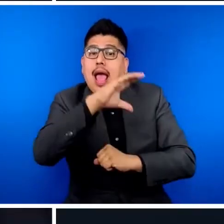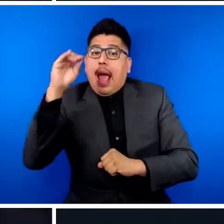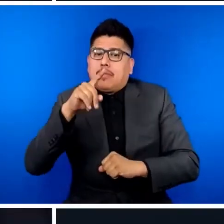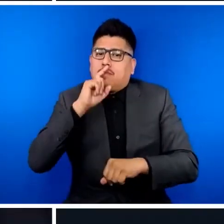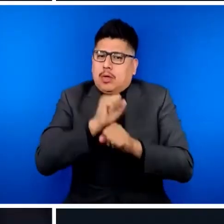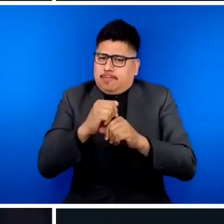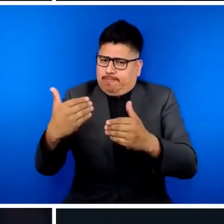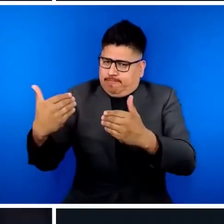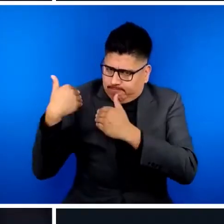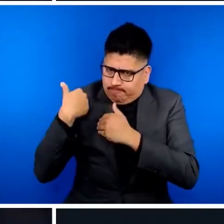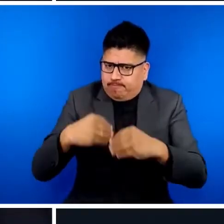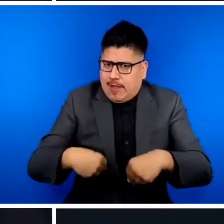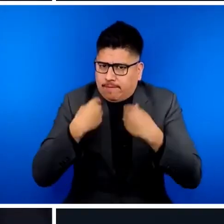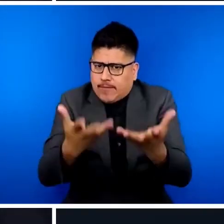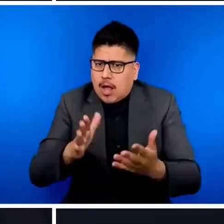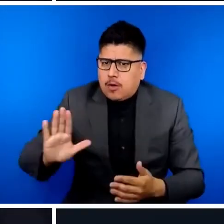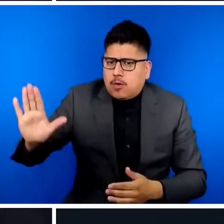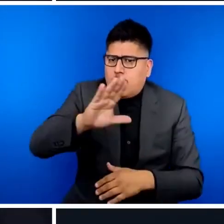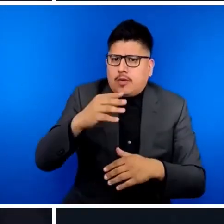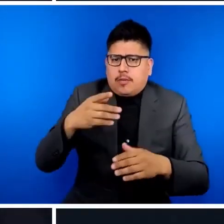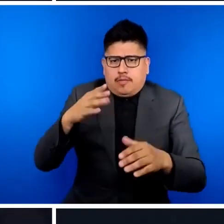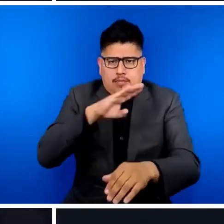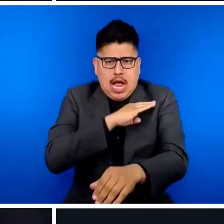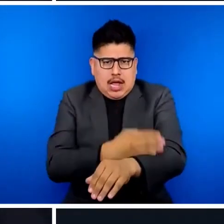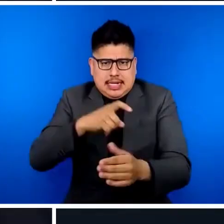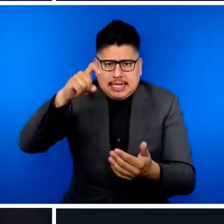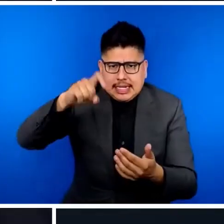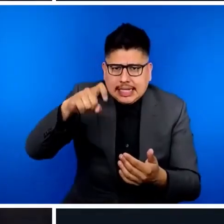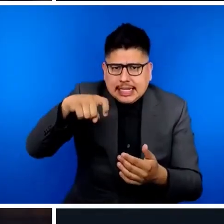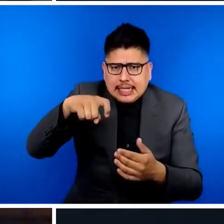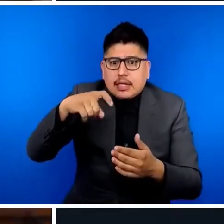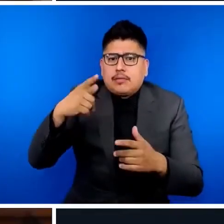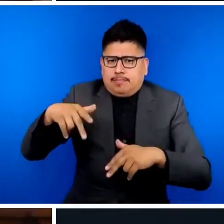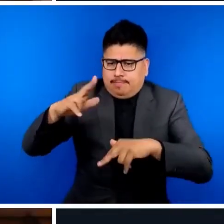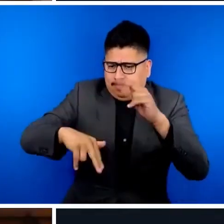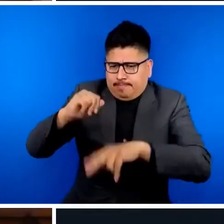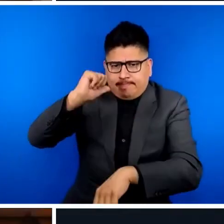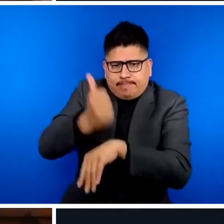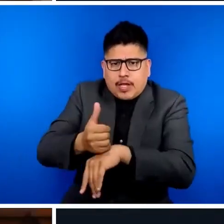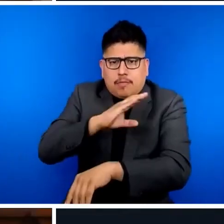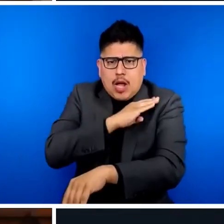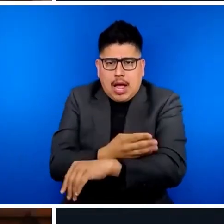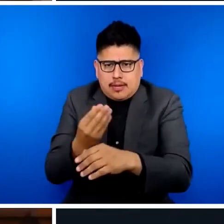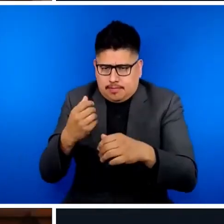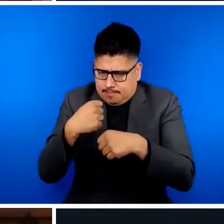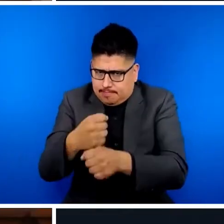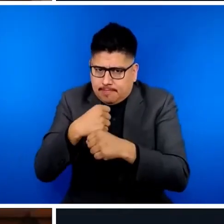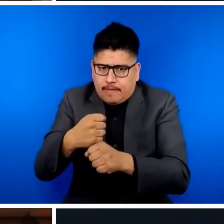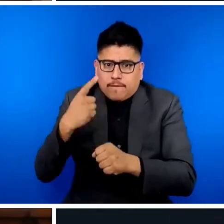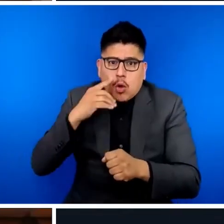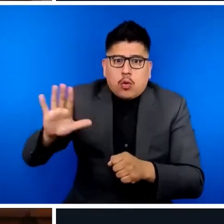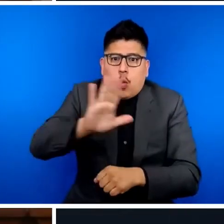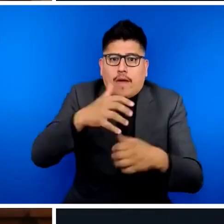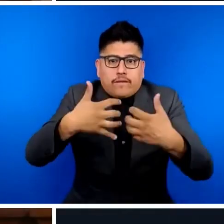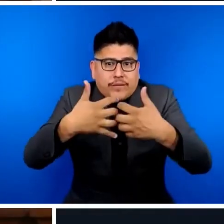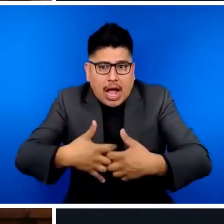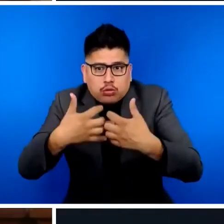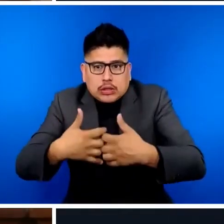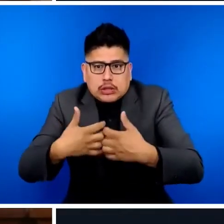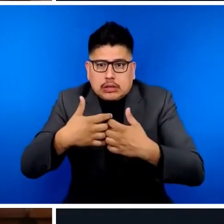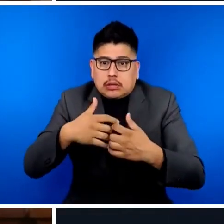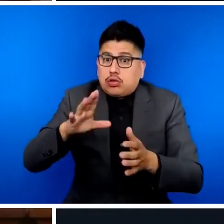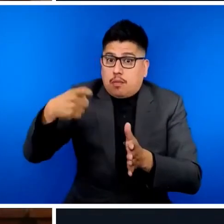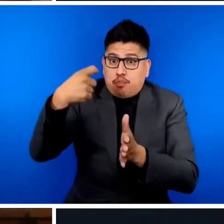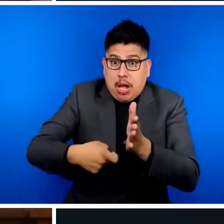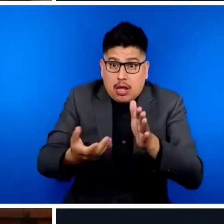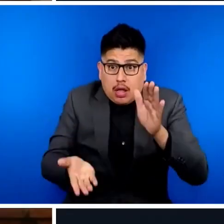They can build their own power plants as part of their factory so that no one's prices will go up. And in many cases, prices